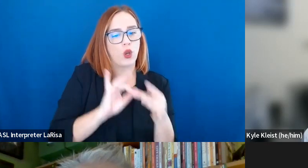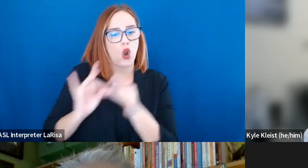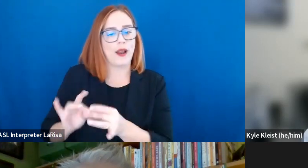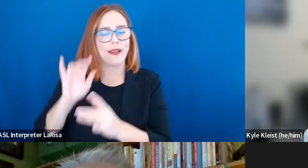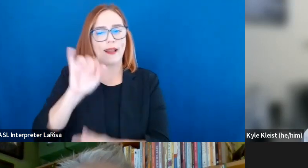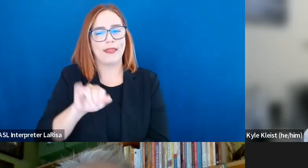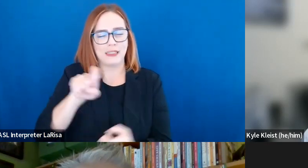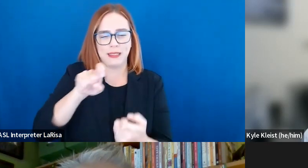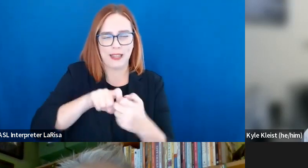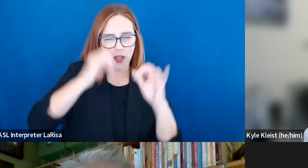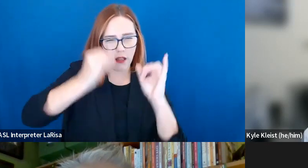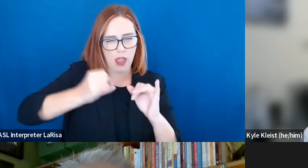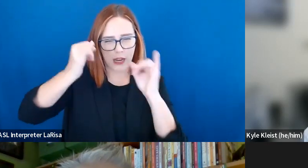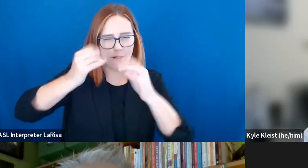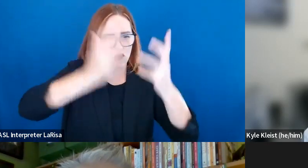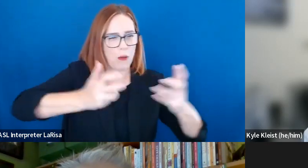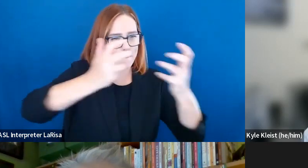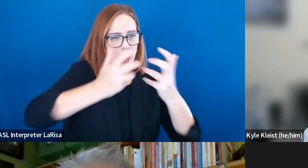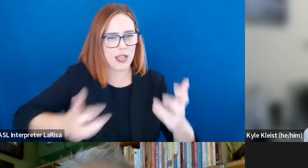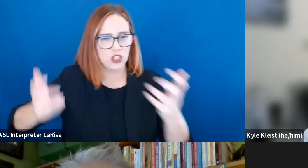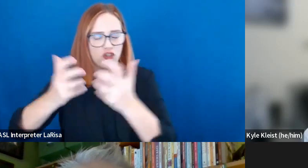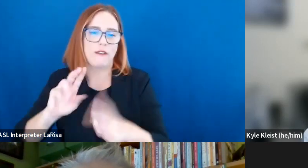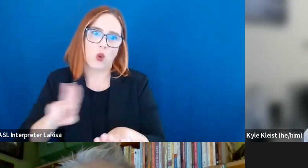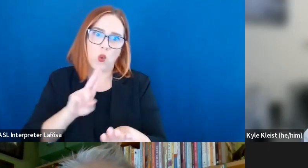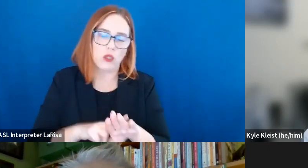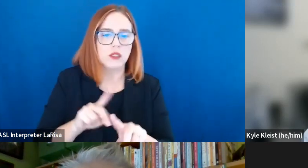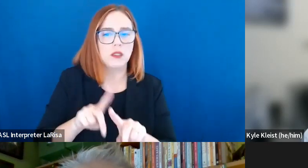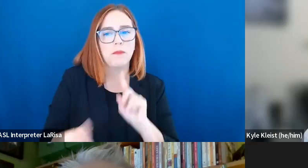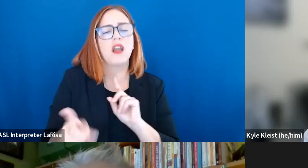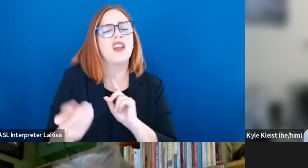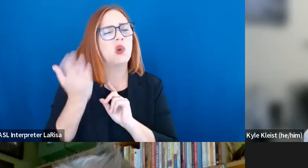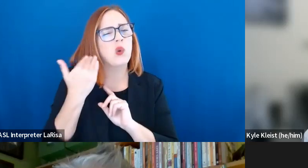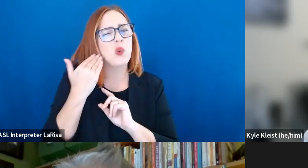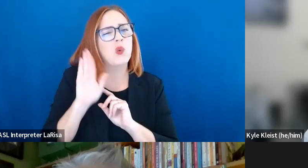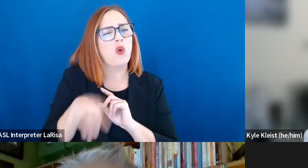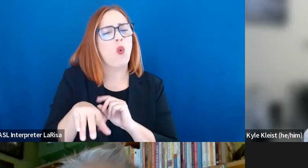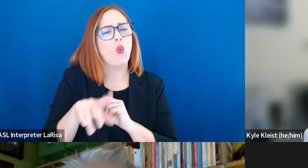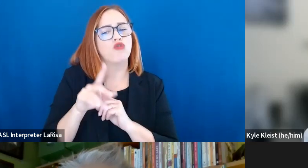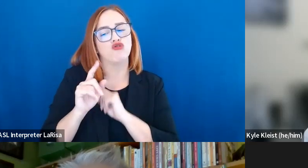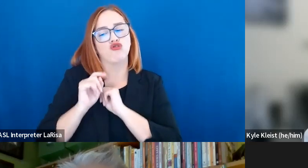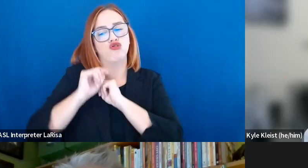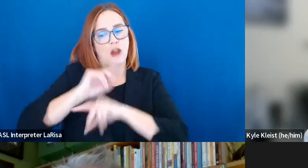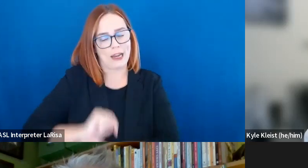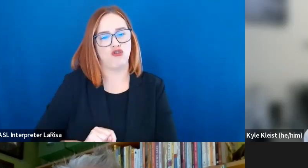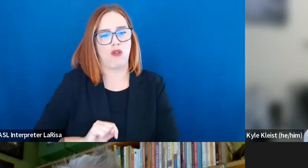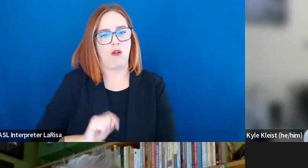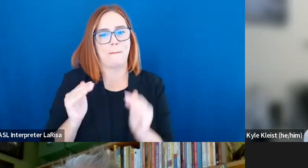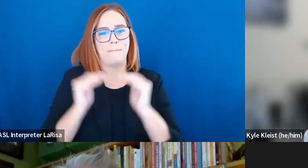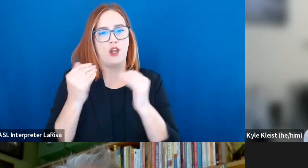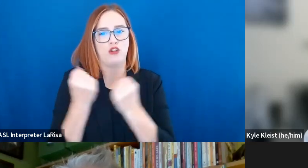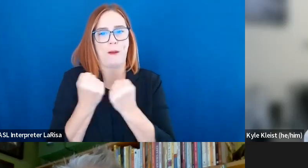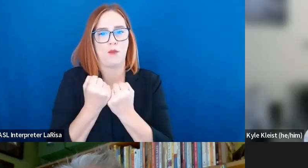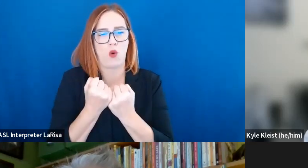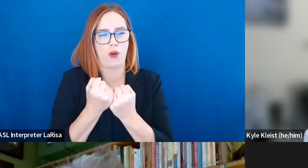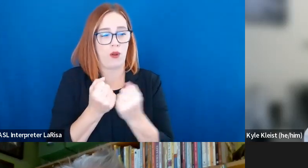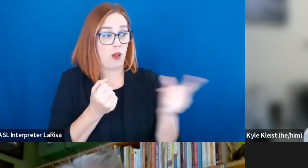of course, going back to I suppose what a lot of people call the traditional peer support model, where we would match up people with the same or